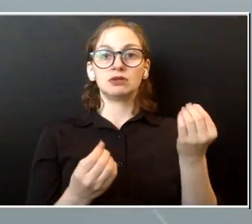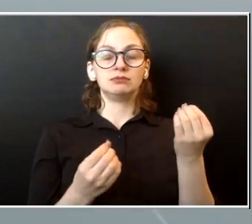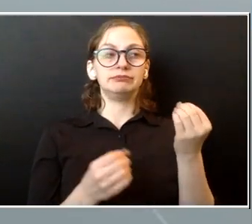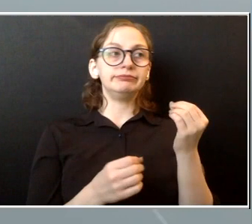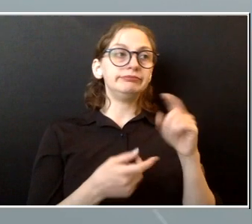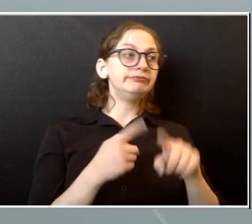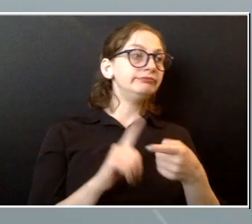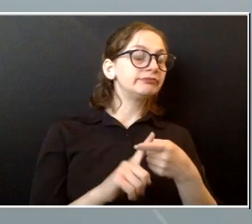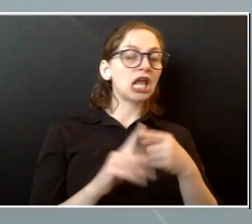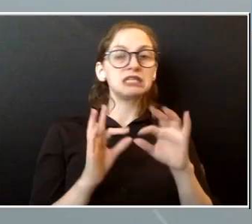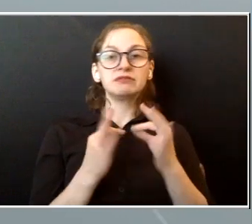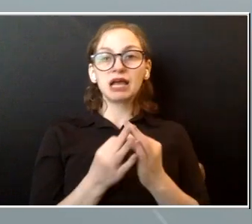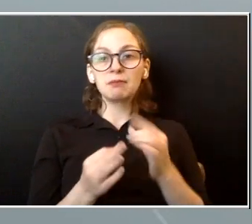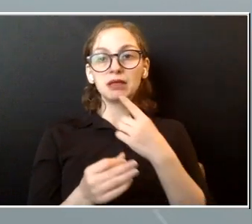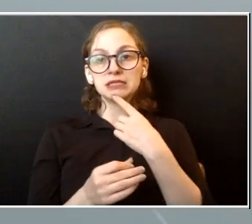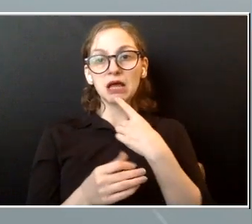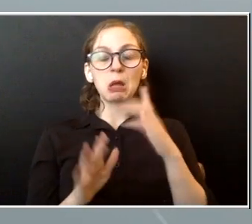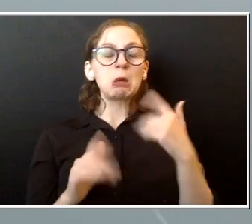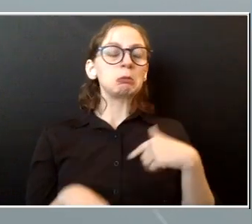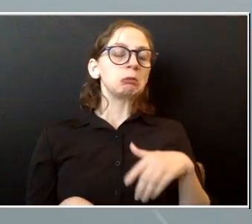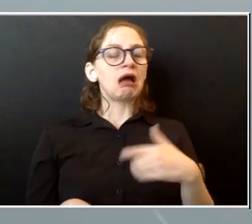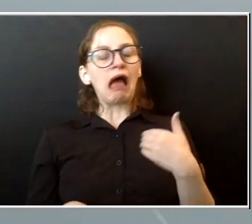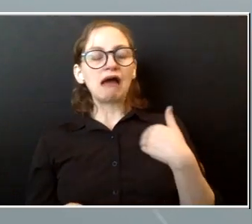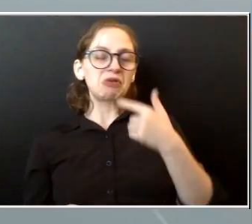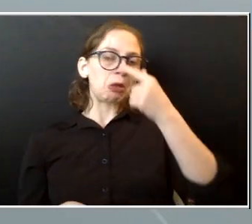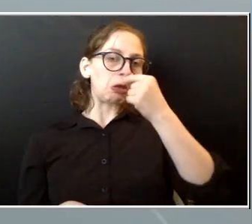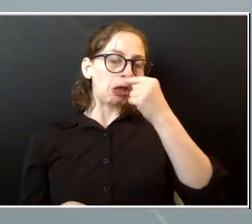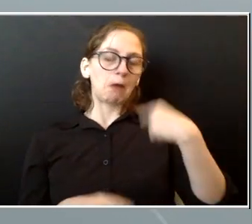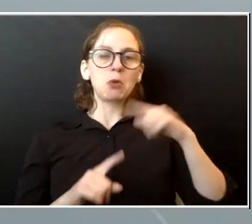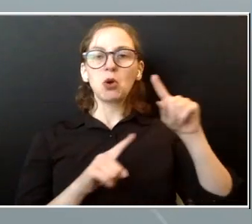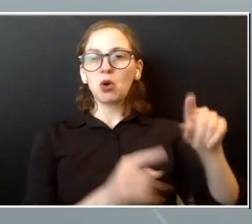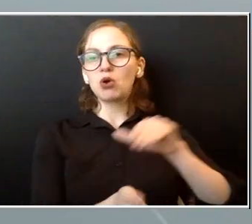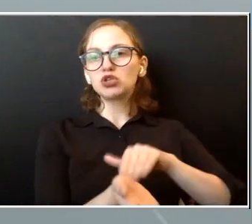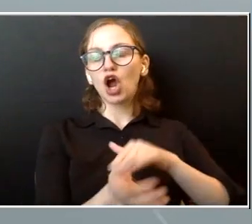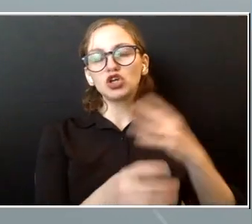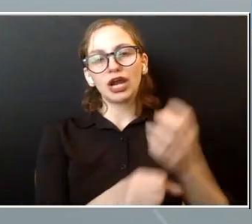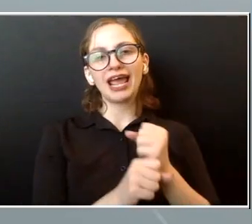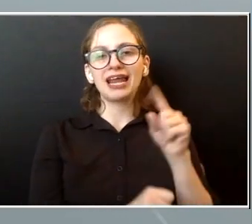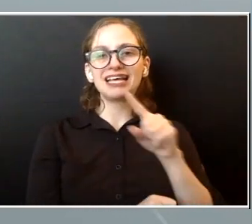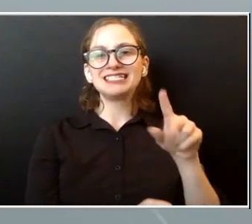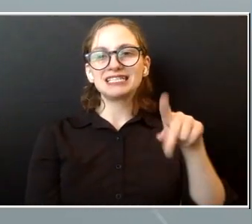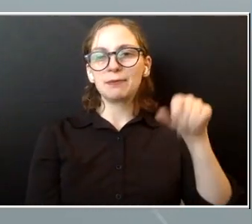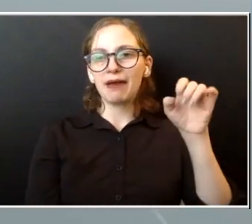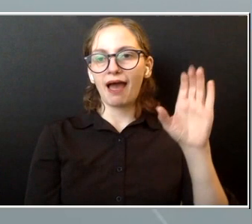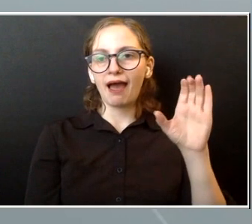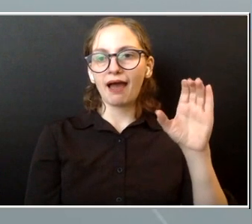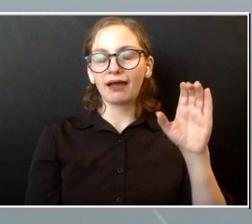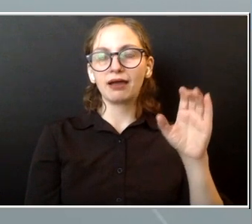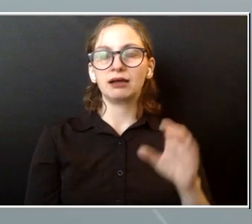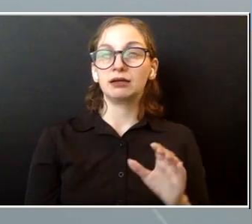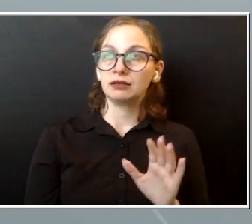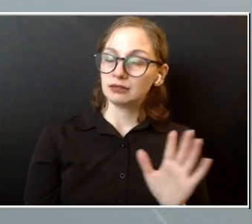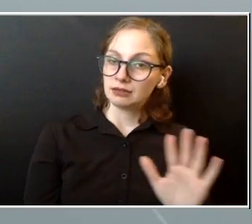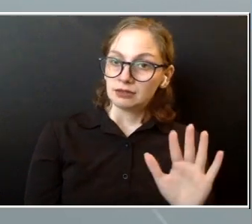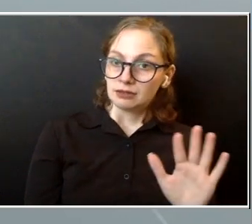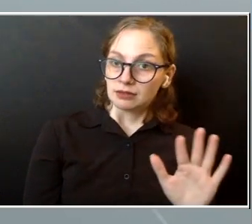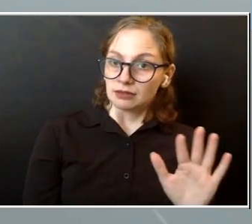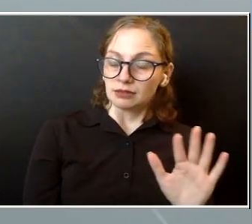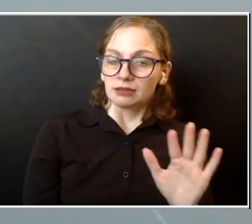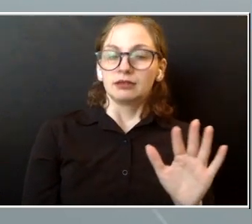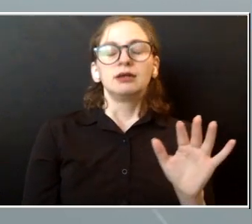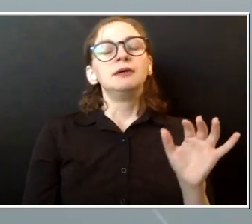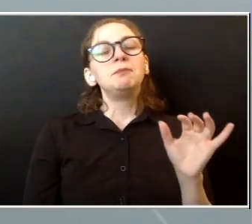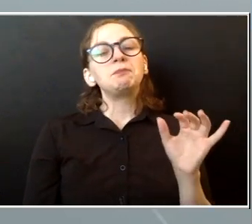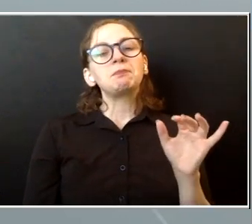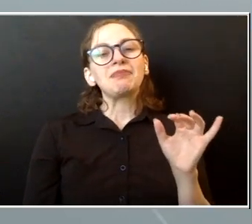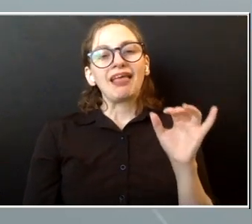I got a little sniffle. I'm going to go to the doctor and get a Z-Pack." They think a Z-Pack is the panacea for whatever. I think that is